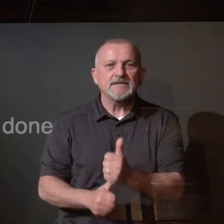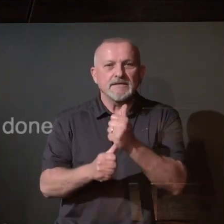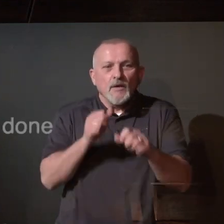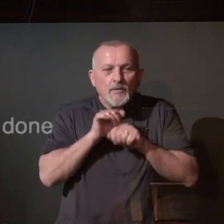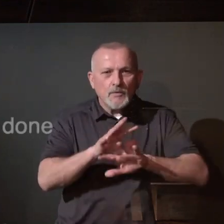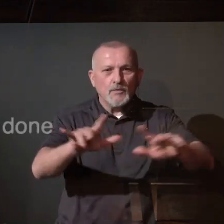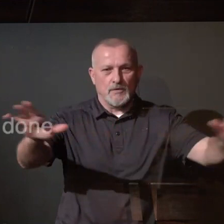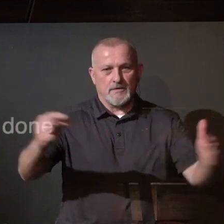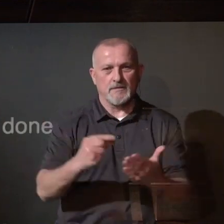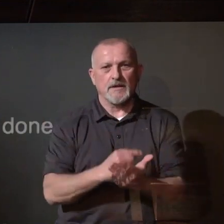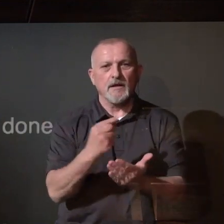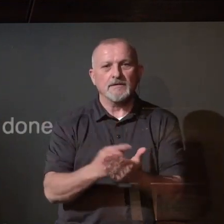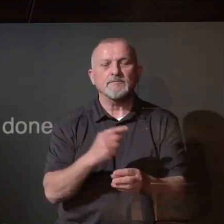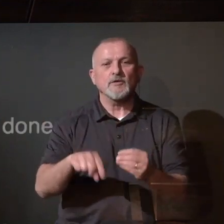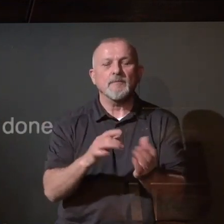Jesus.